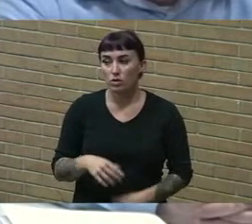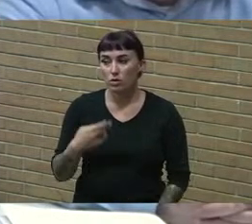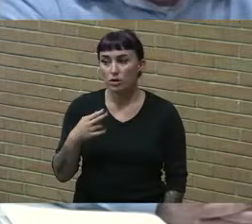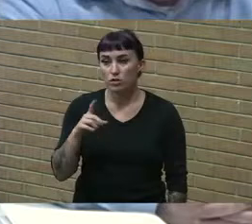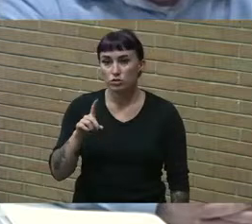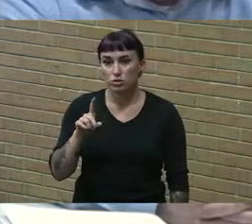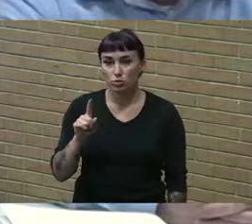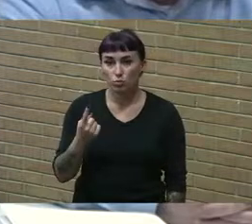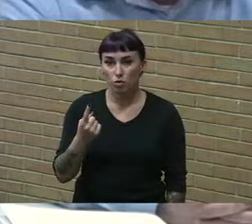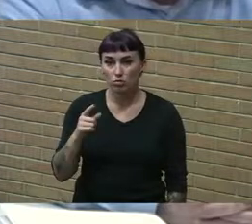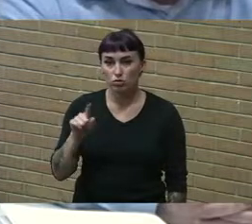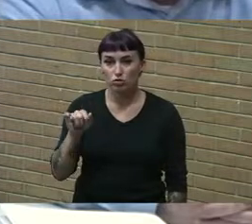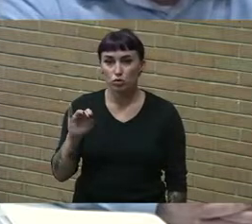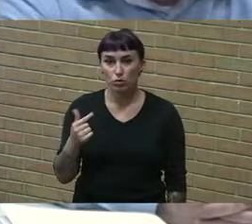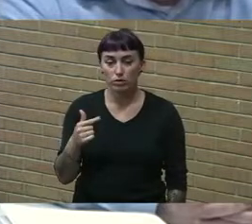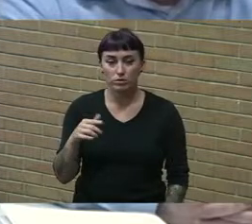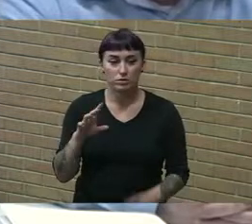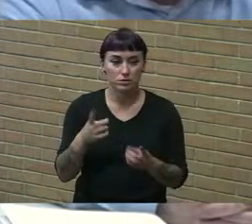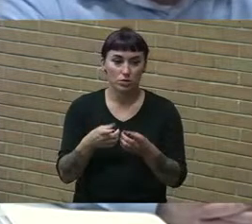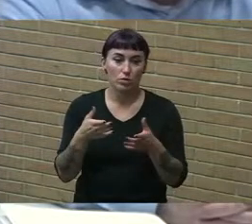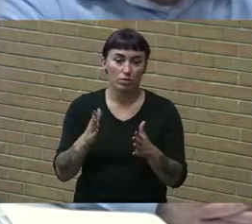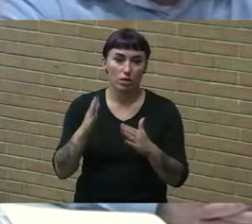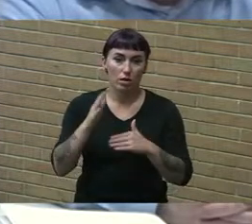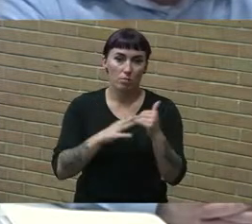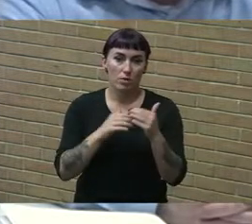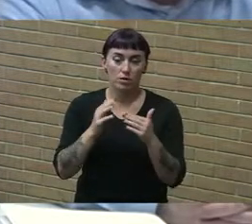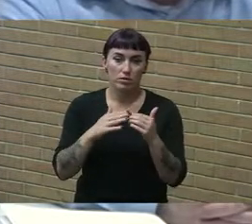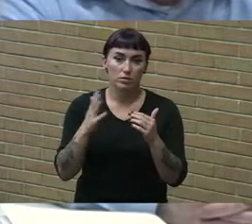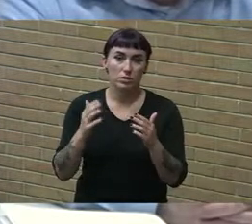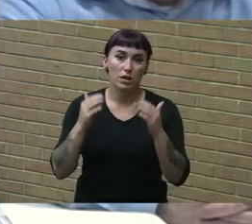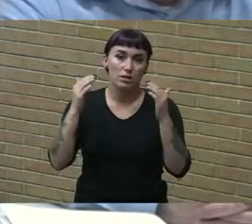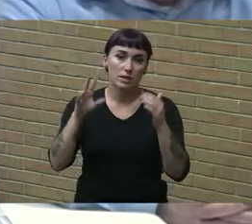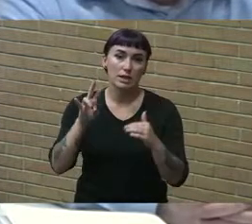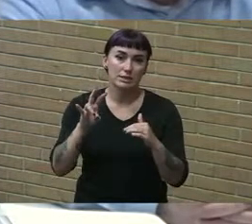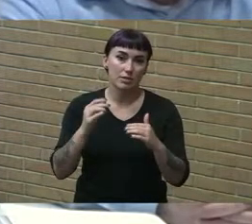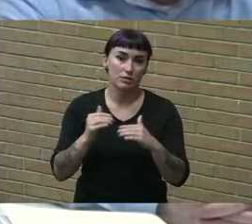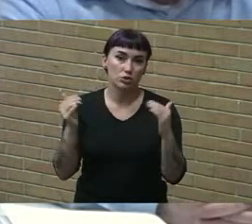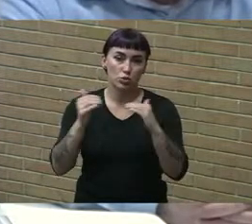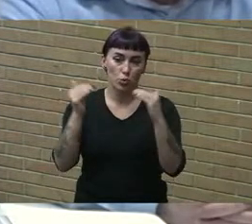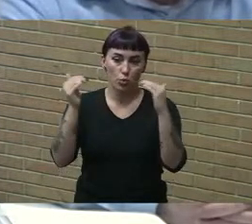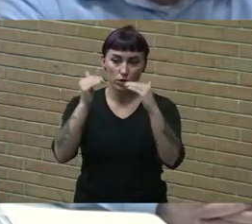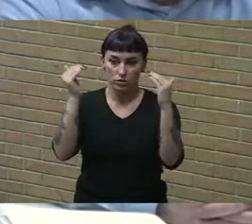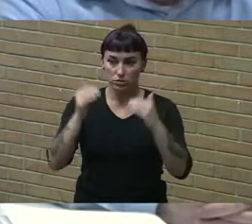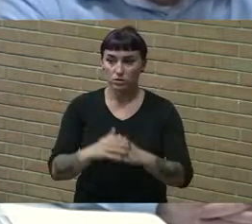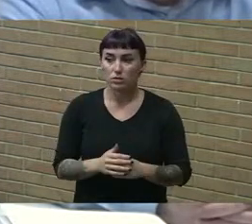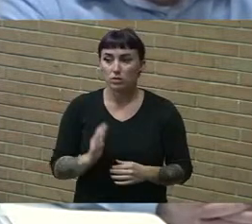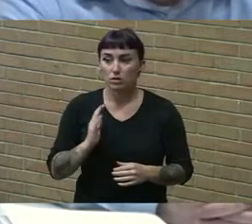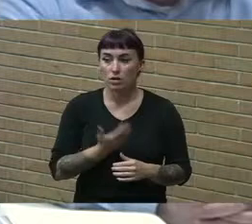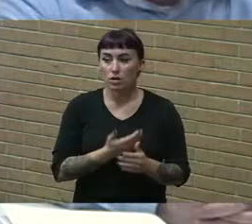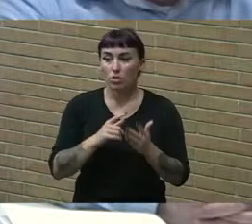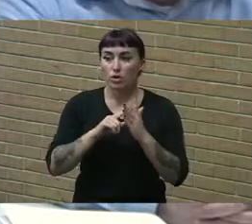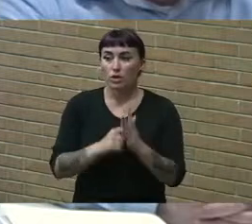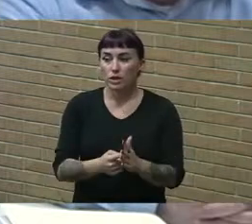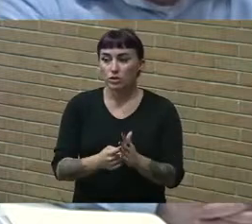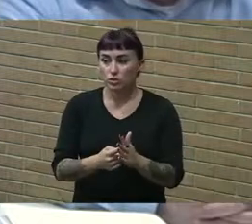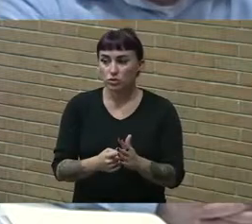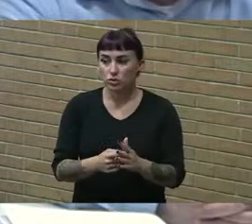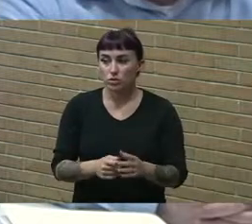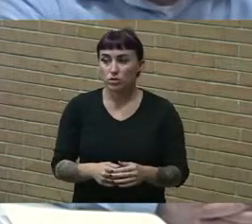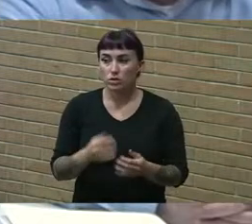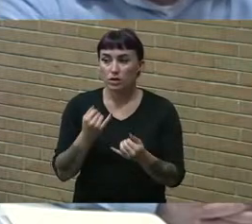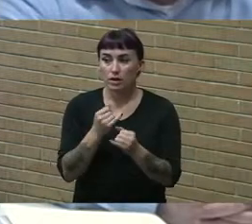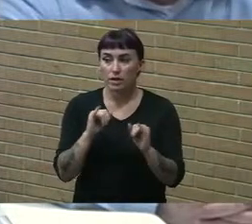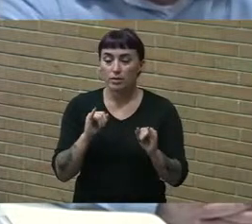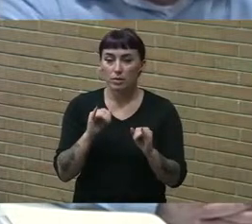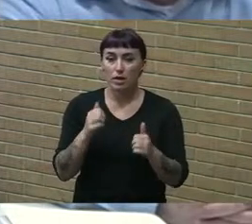BHD1 zoning district, which allows buildings as high as 7 stories. Our initial independent